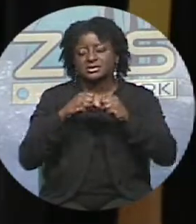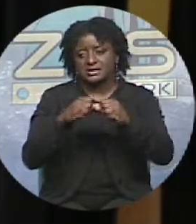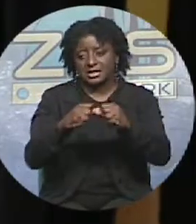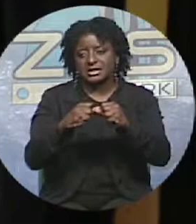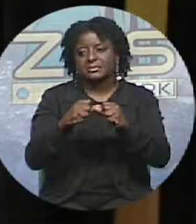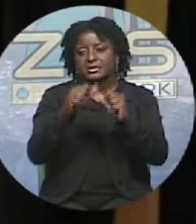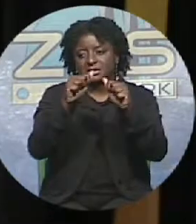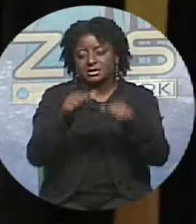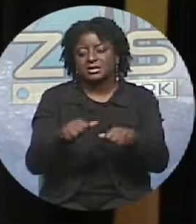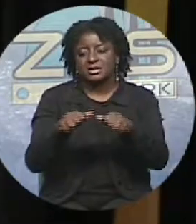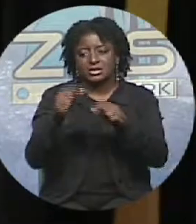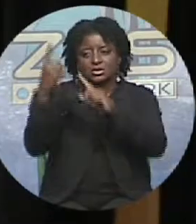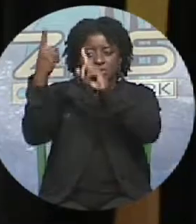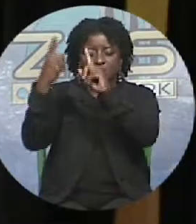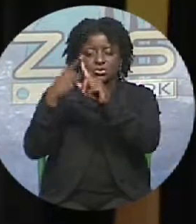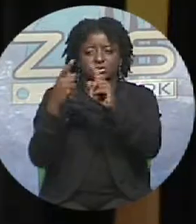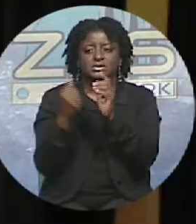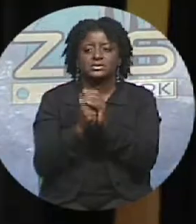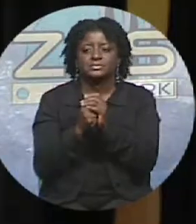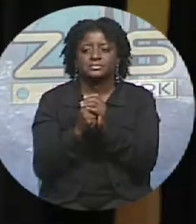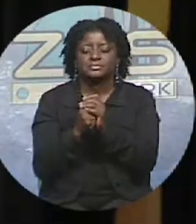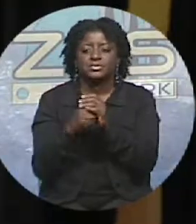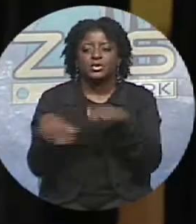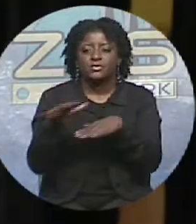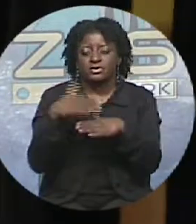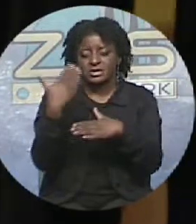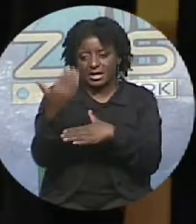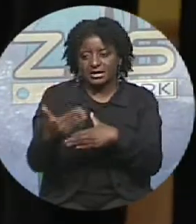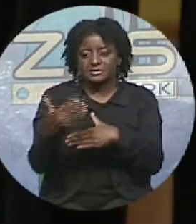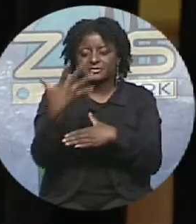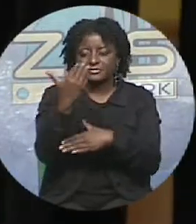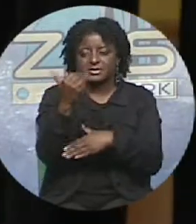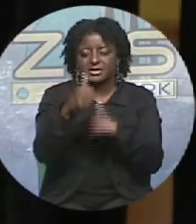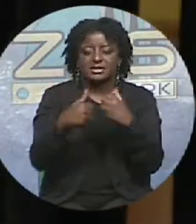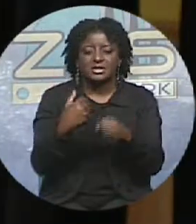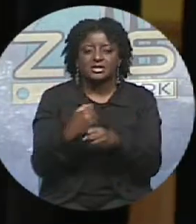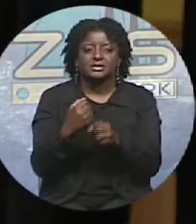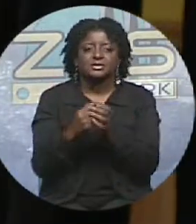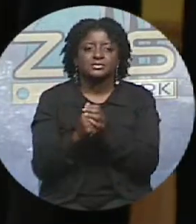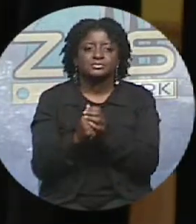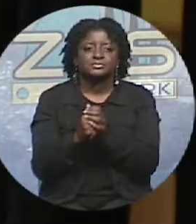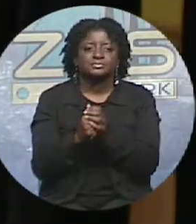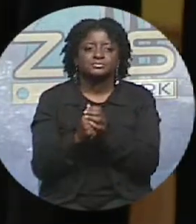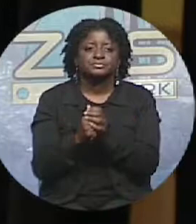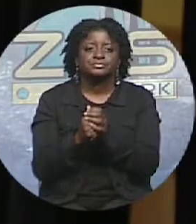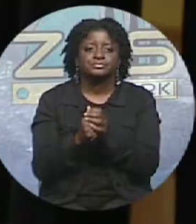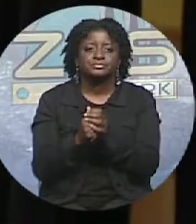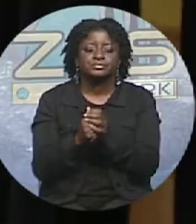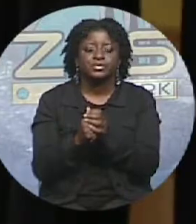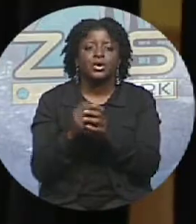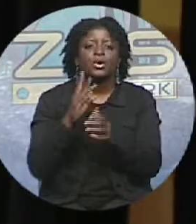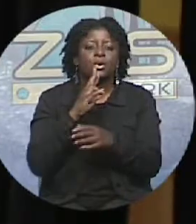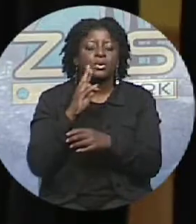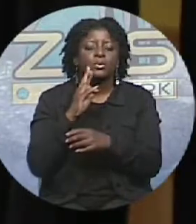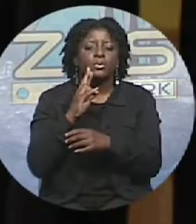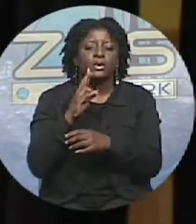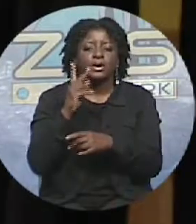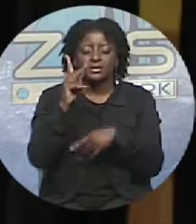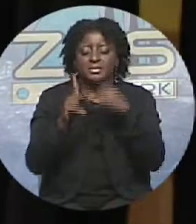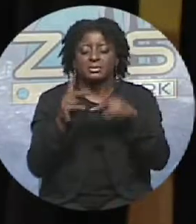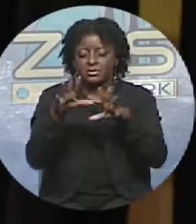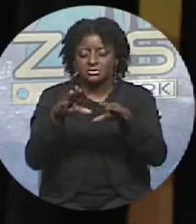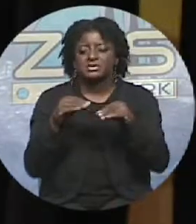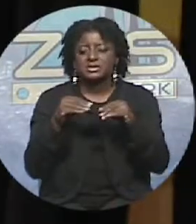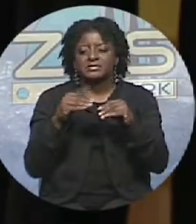years. And quickly, Mrs. Turnquest, you were telling me that about 150 delegates participated in the teachers' forum. Were they receptive to the information that was provided?